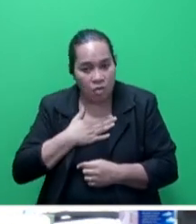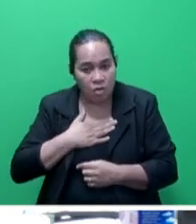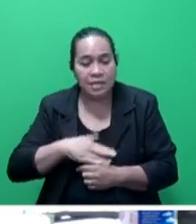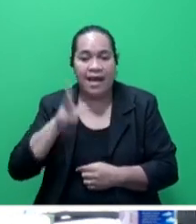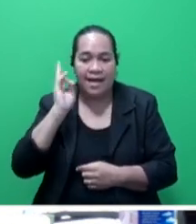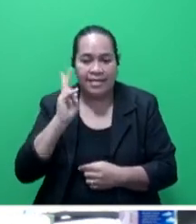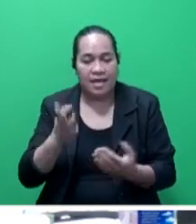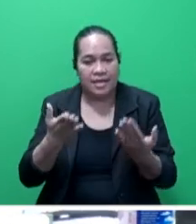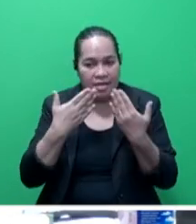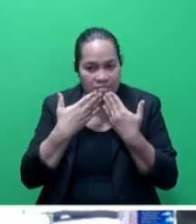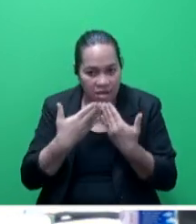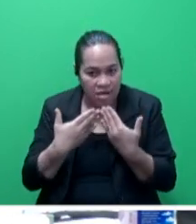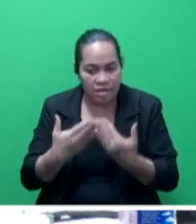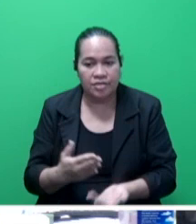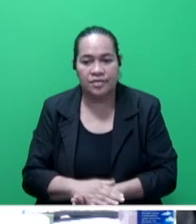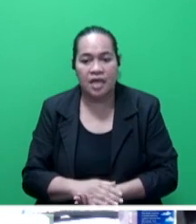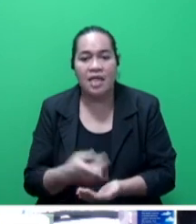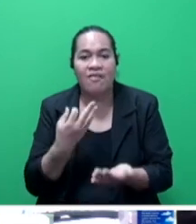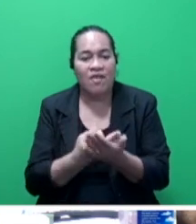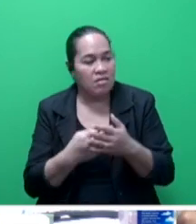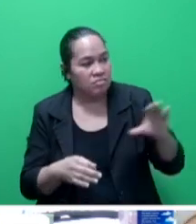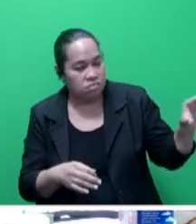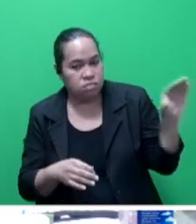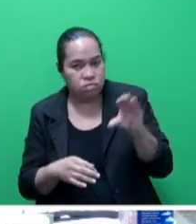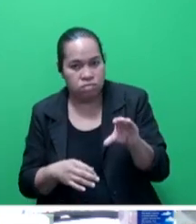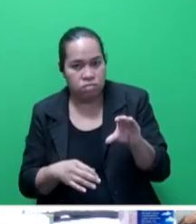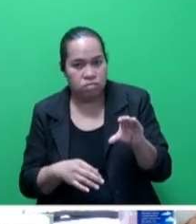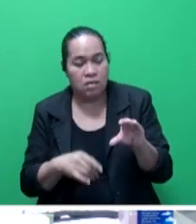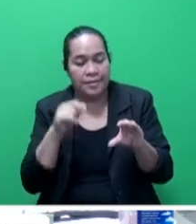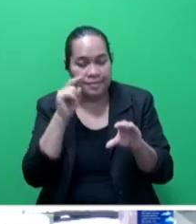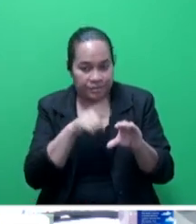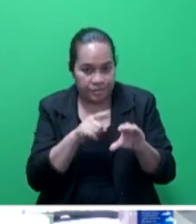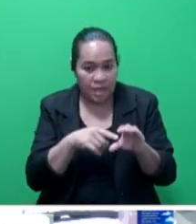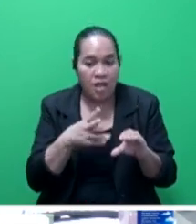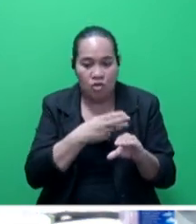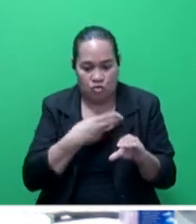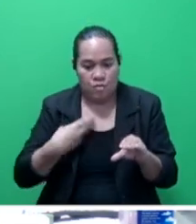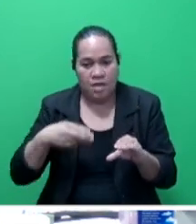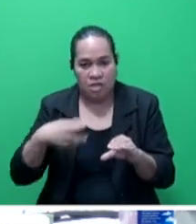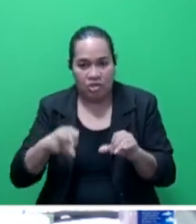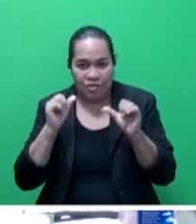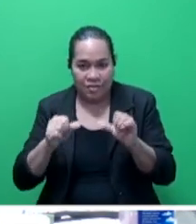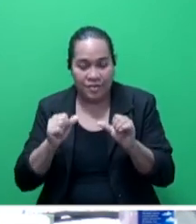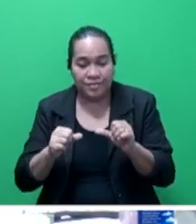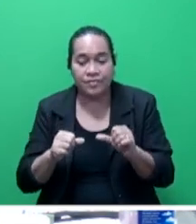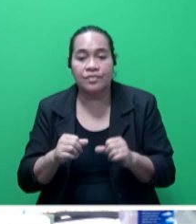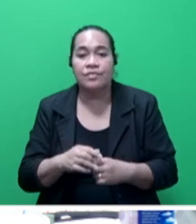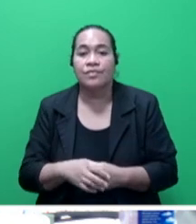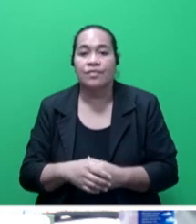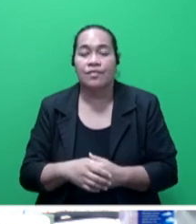again acknowledge the allocation given to the ministry. In fact, Mr. Speaker,